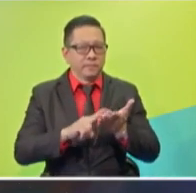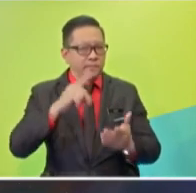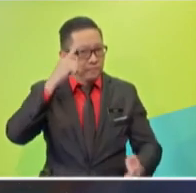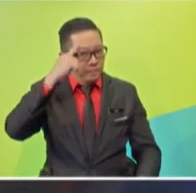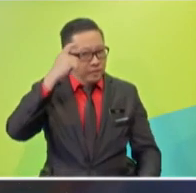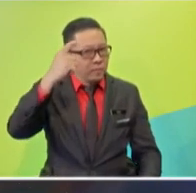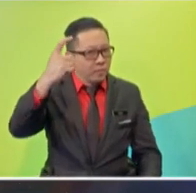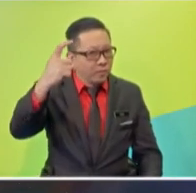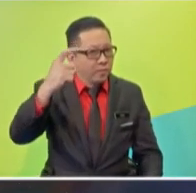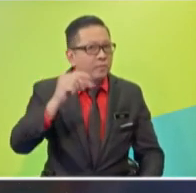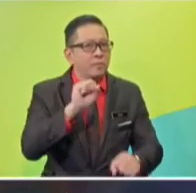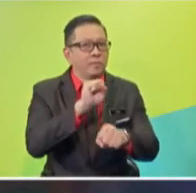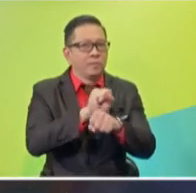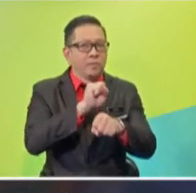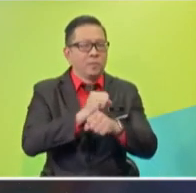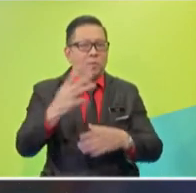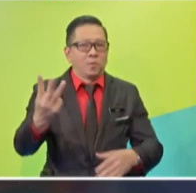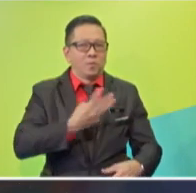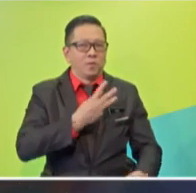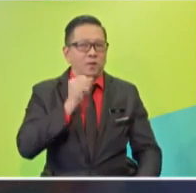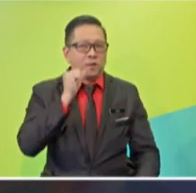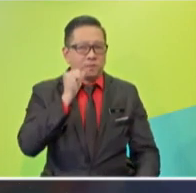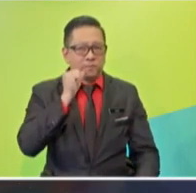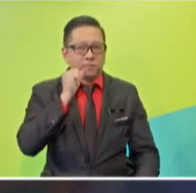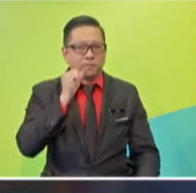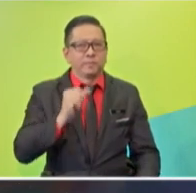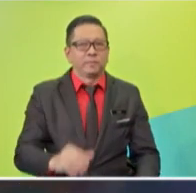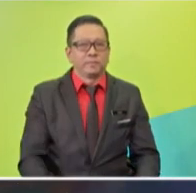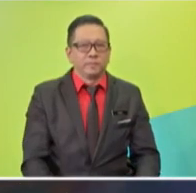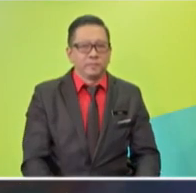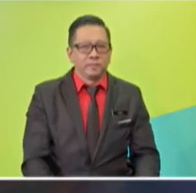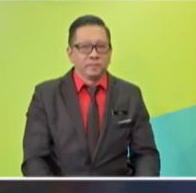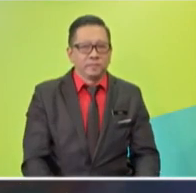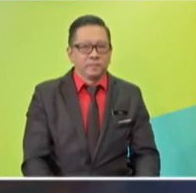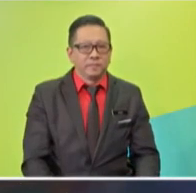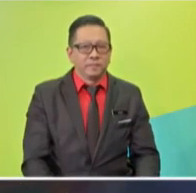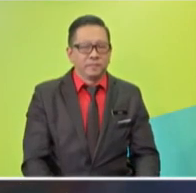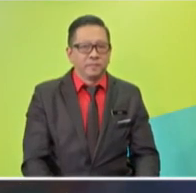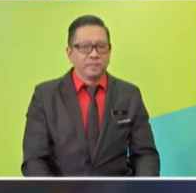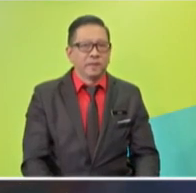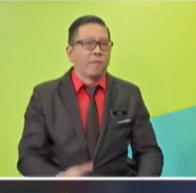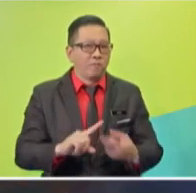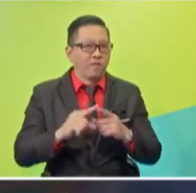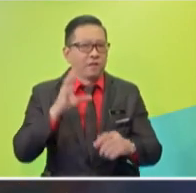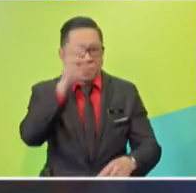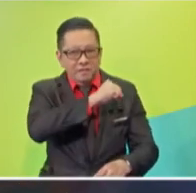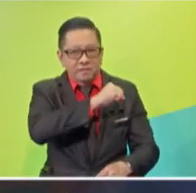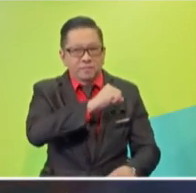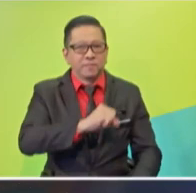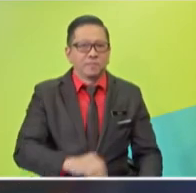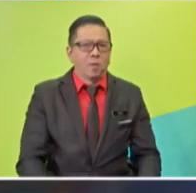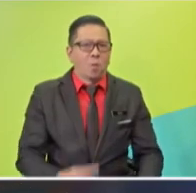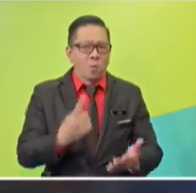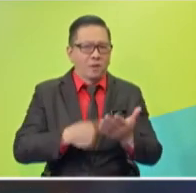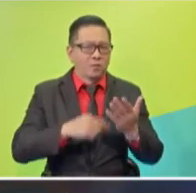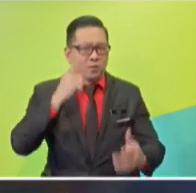job. So let's welcome Auni. Auni, please read the clue and let your friend guess what is your dream